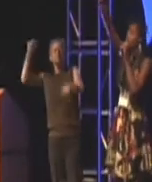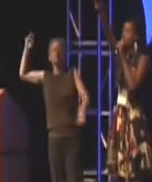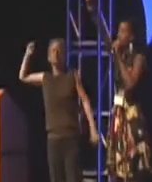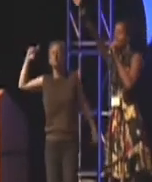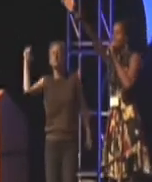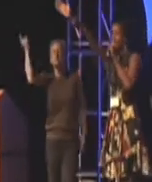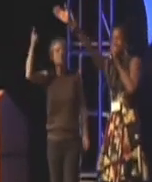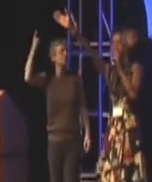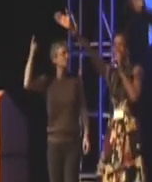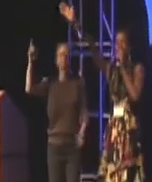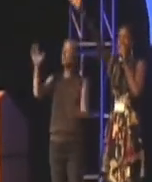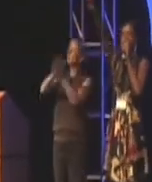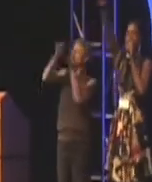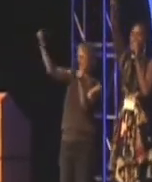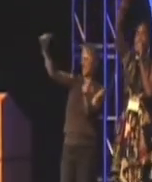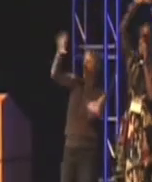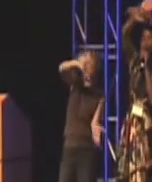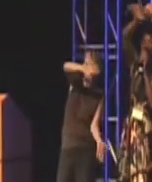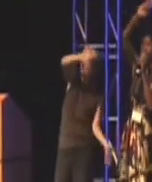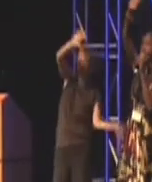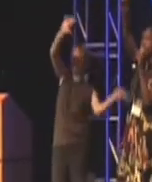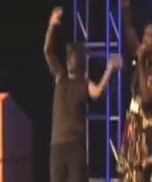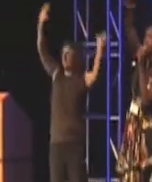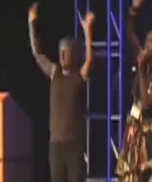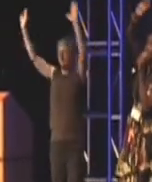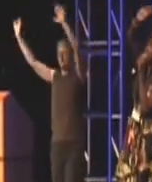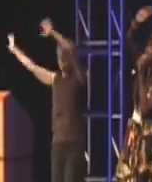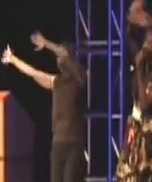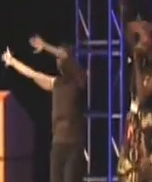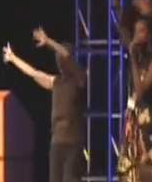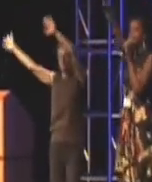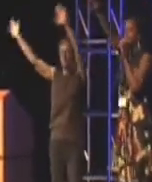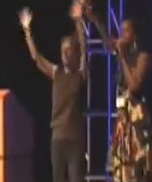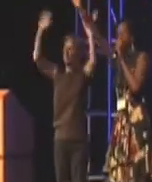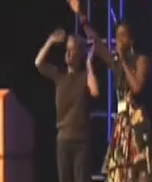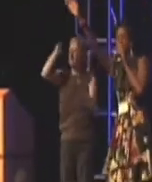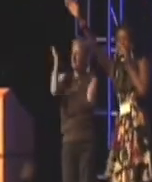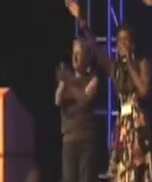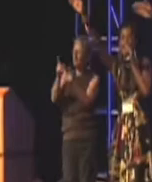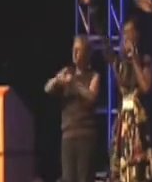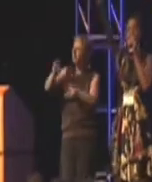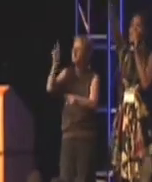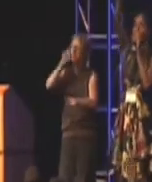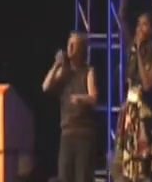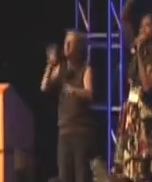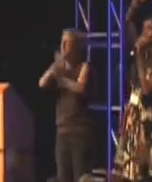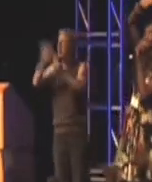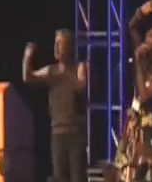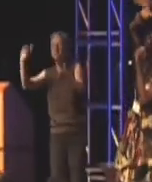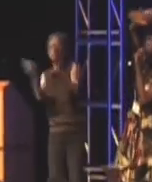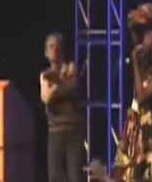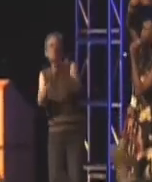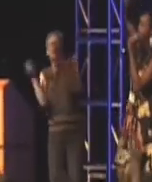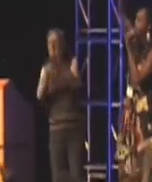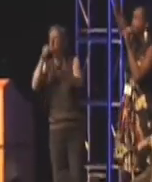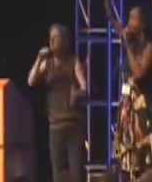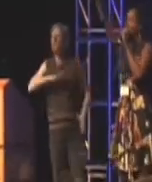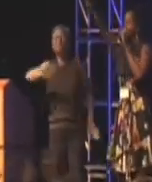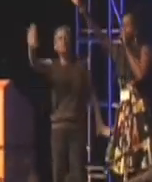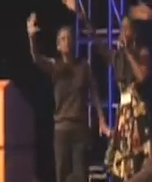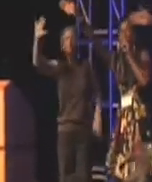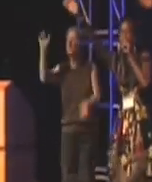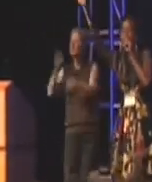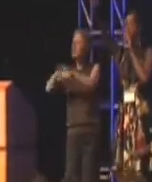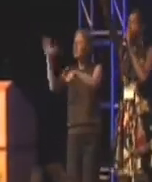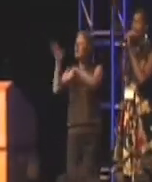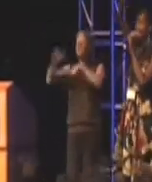This your hand. Somebody put their hands with me. Ayy. This is a call to action. discrimination against women. Help